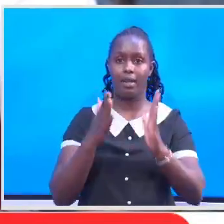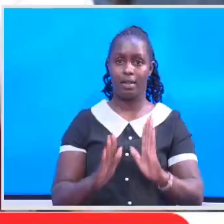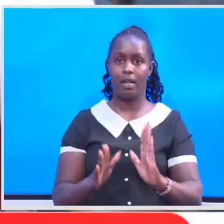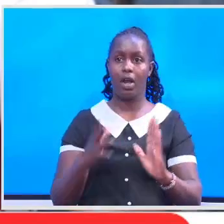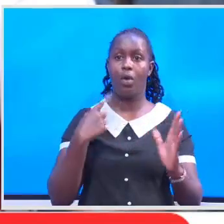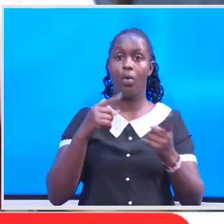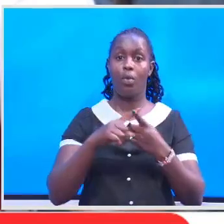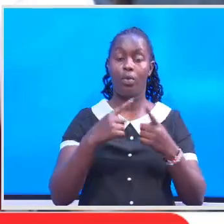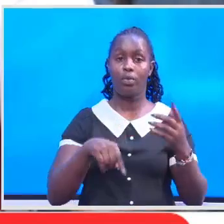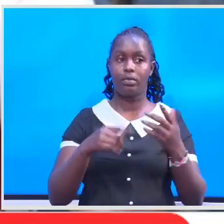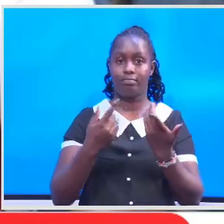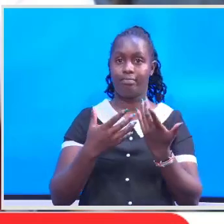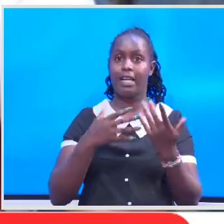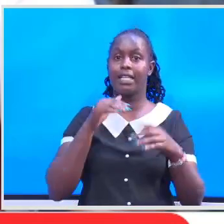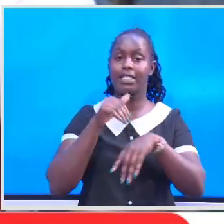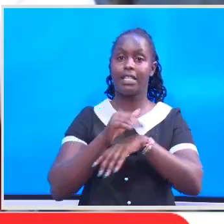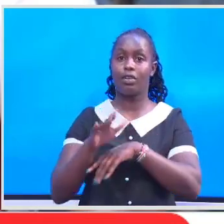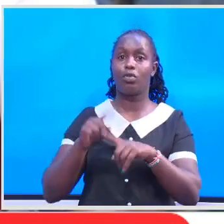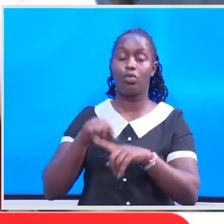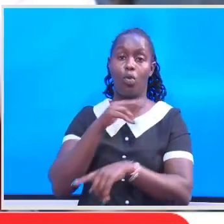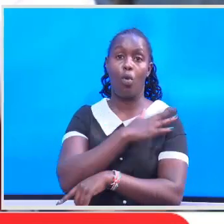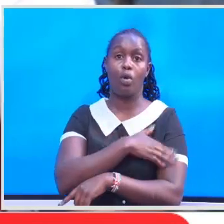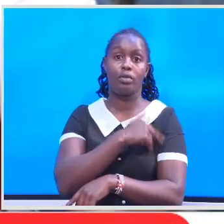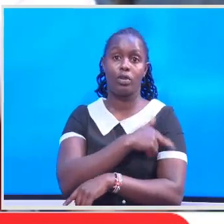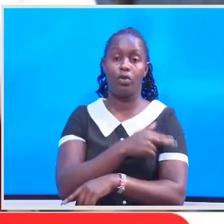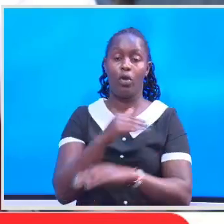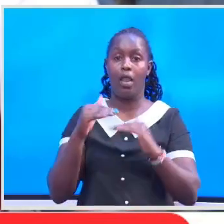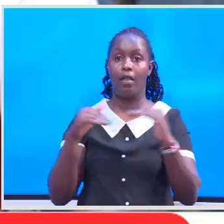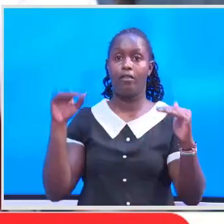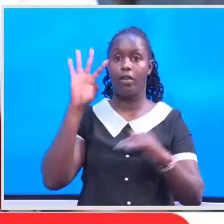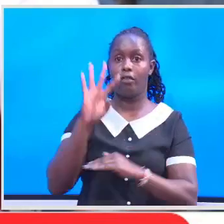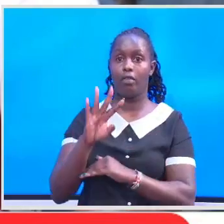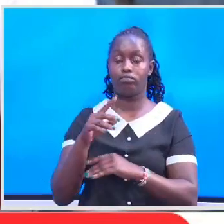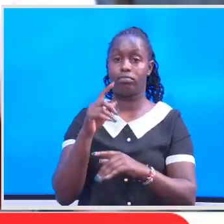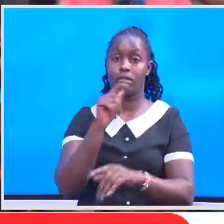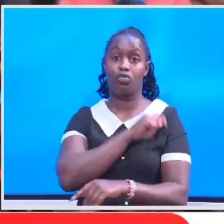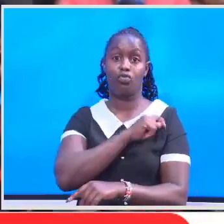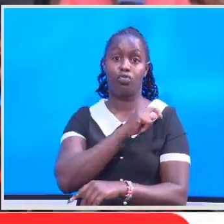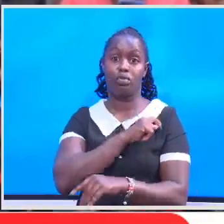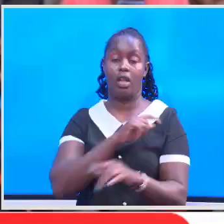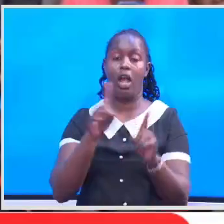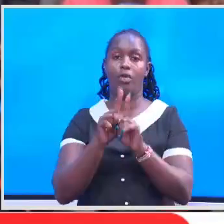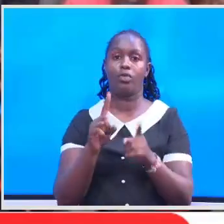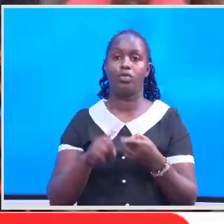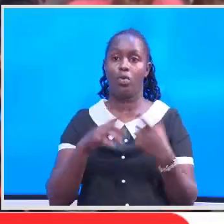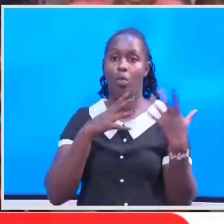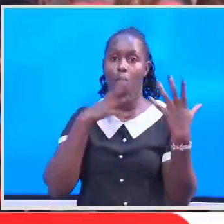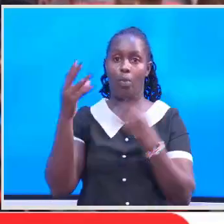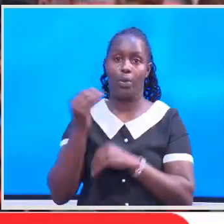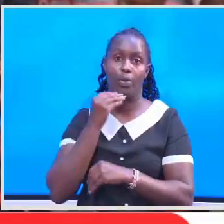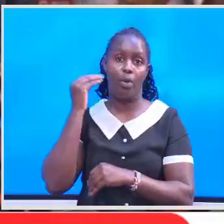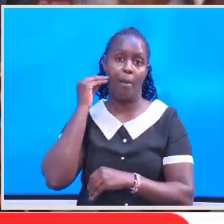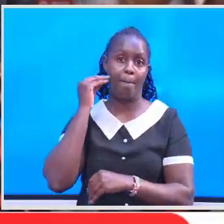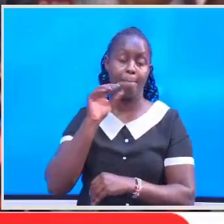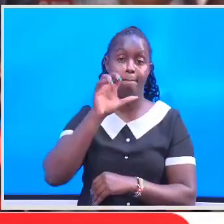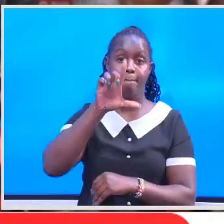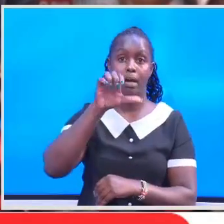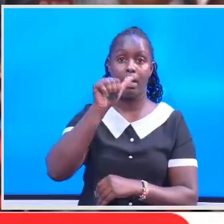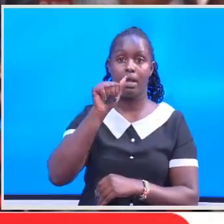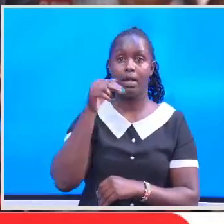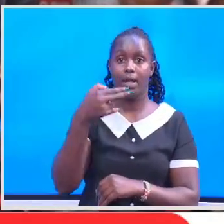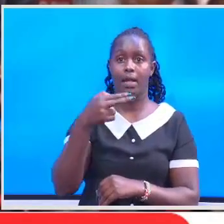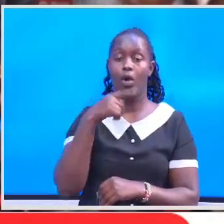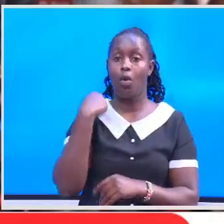rushed to Igigania Level 4 Hospital, where his wounds were treated and he was discharged. Leah Wangari, a mother of four whose husband